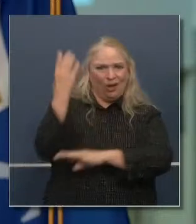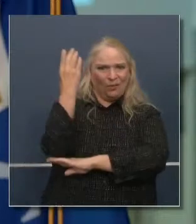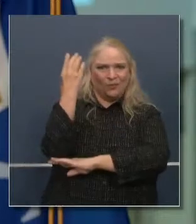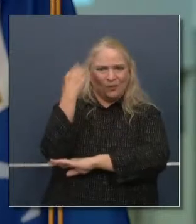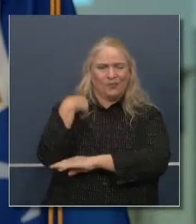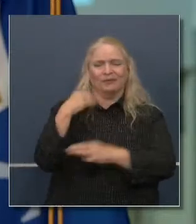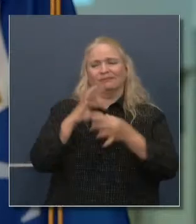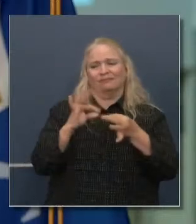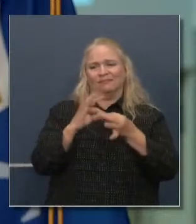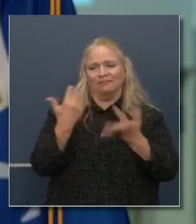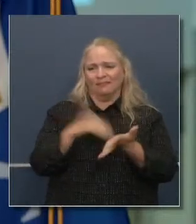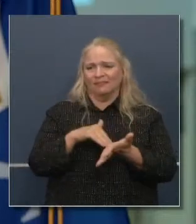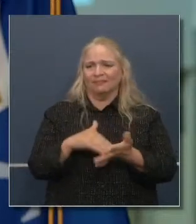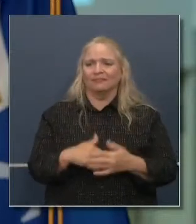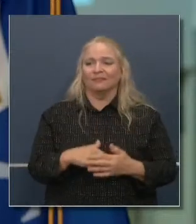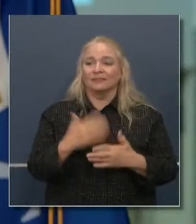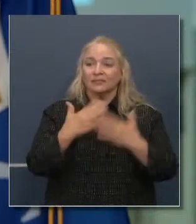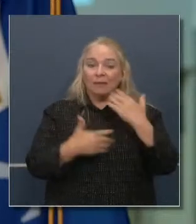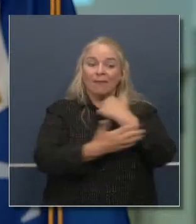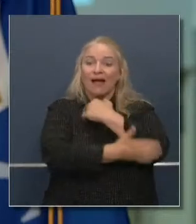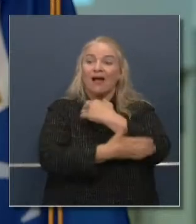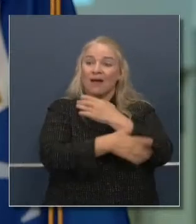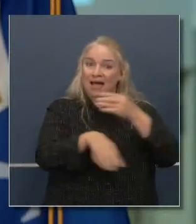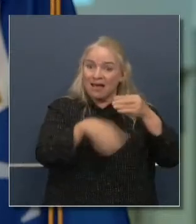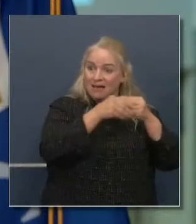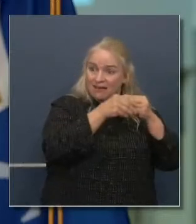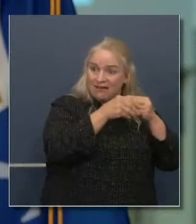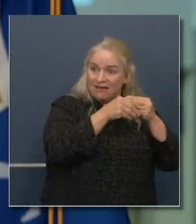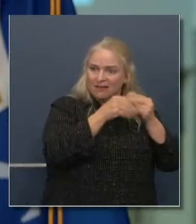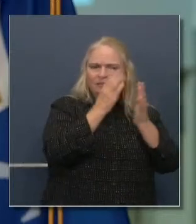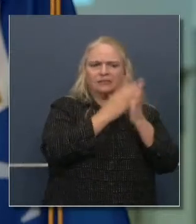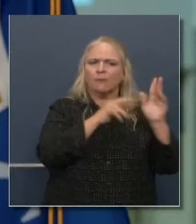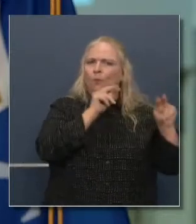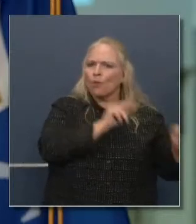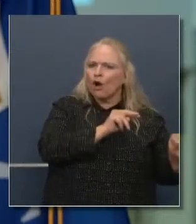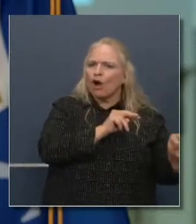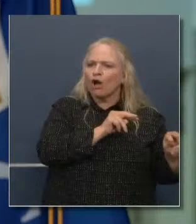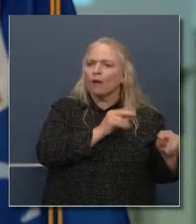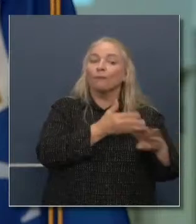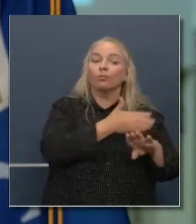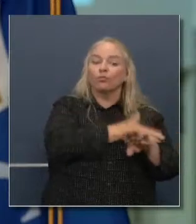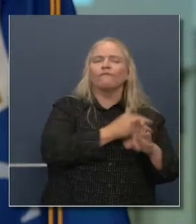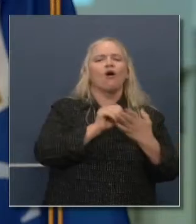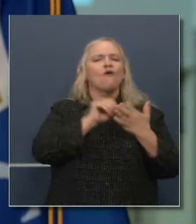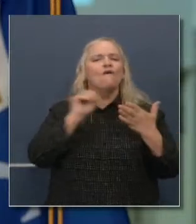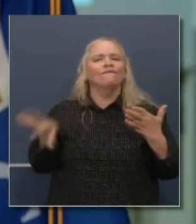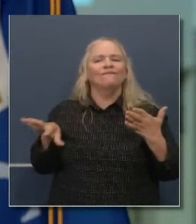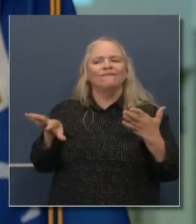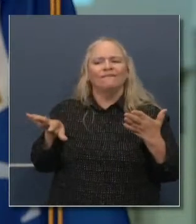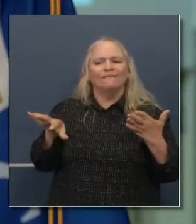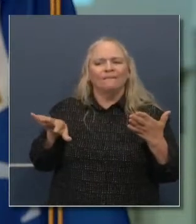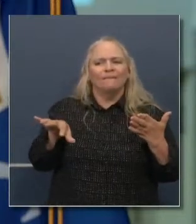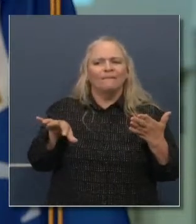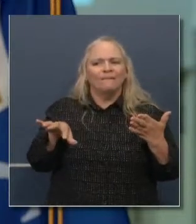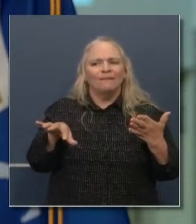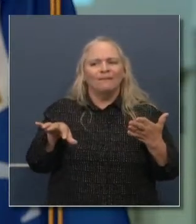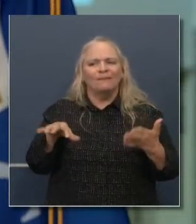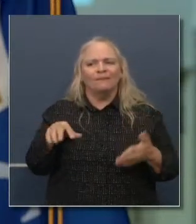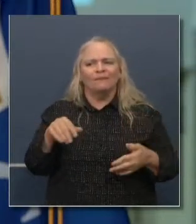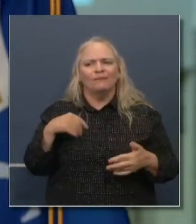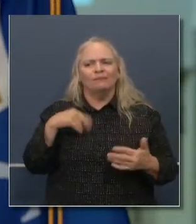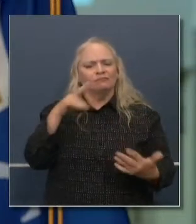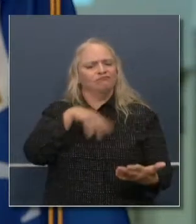they come off that monitoring list because of the dynamic nature of this virus. Nothing's constant,